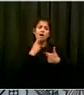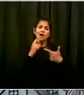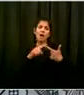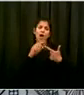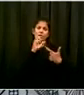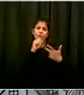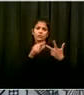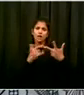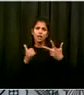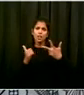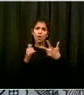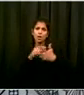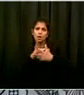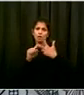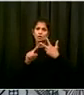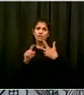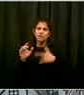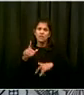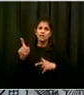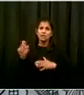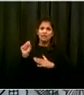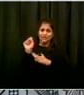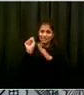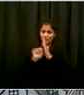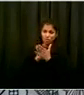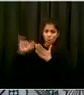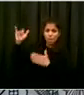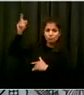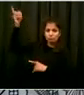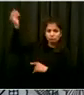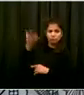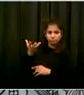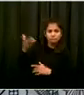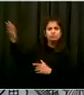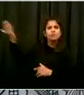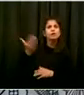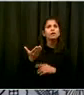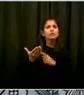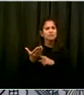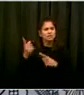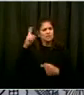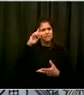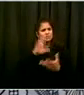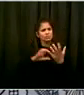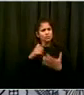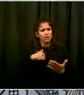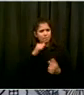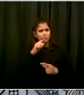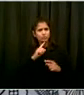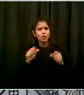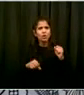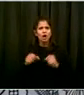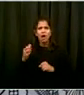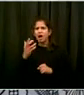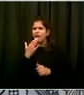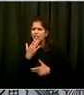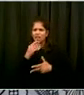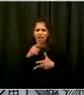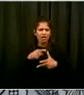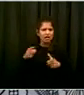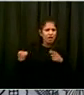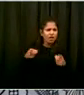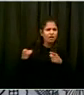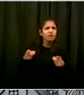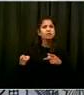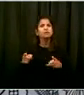confusion, it would appear, to try to enforce this stuff. And I'm just wondering whether you think the governor is usurping your authority